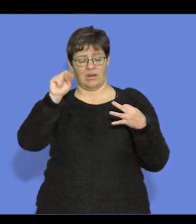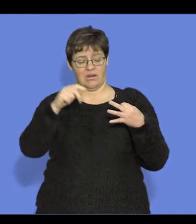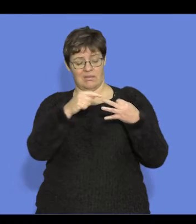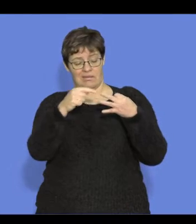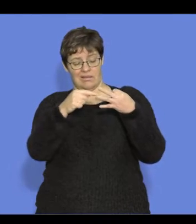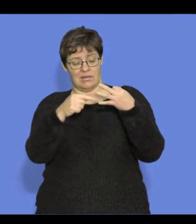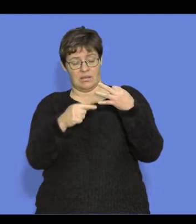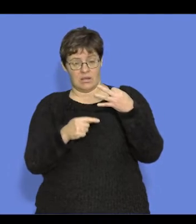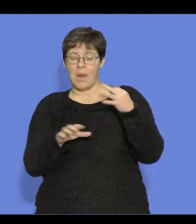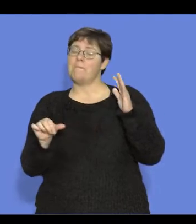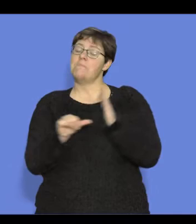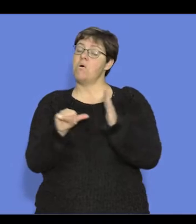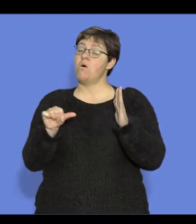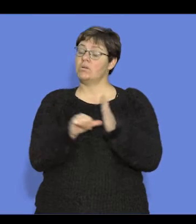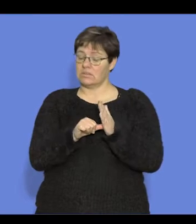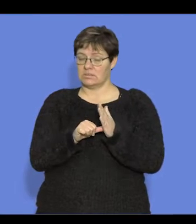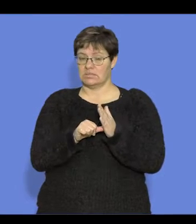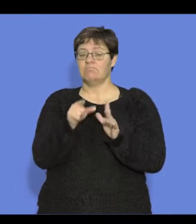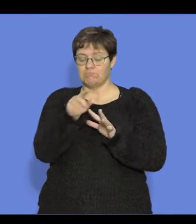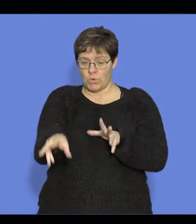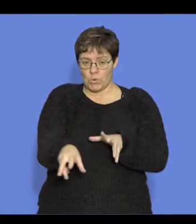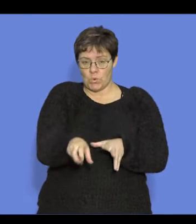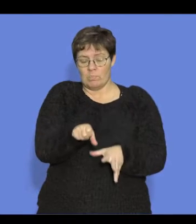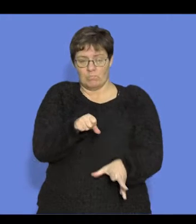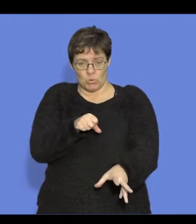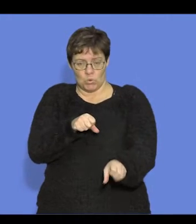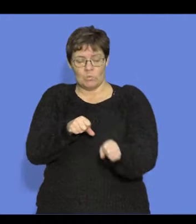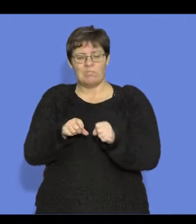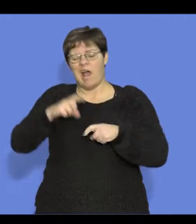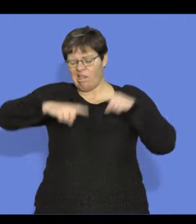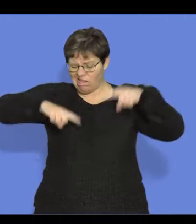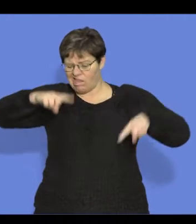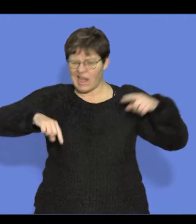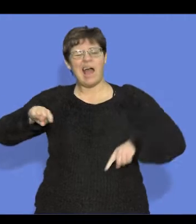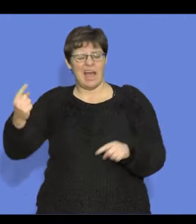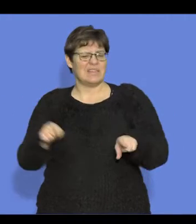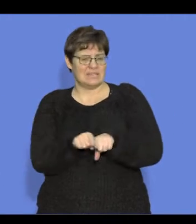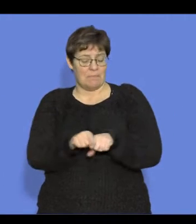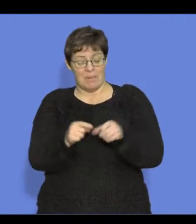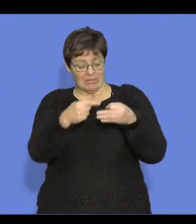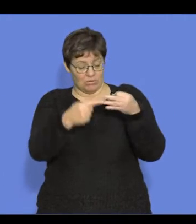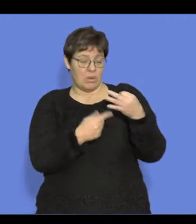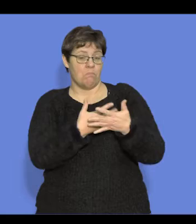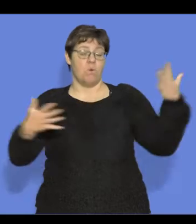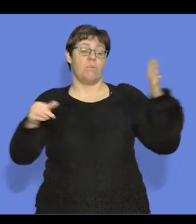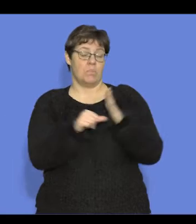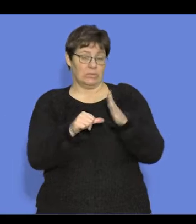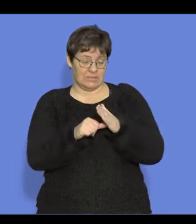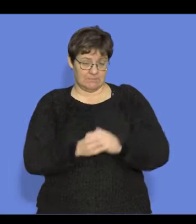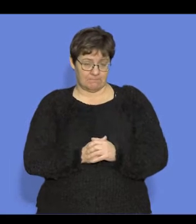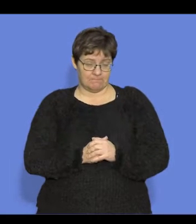most important minerals that plants absorb. They do absorb a whole range of other ones, but these are the most important